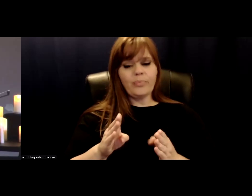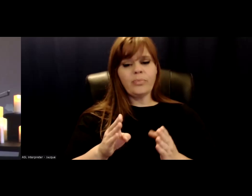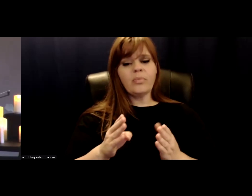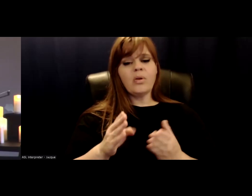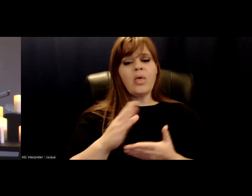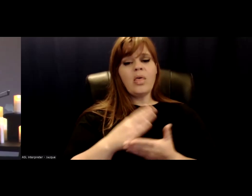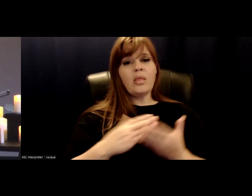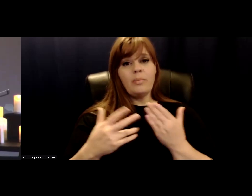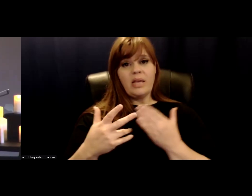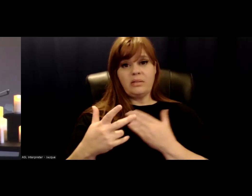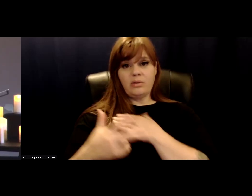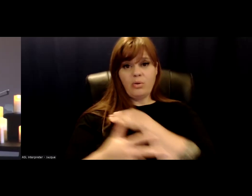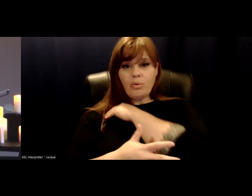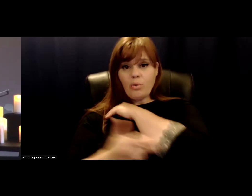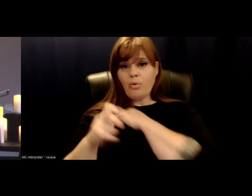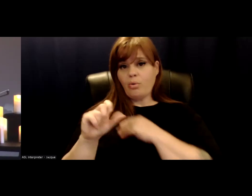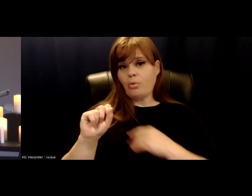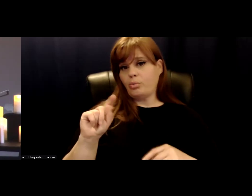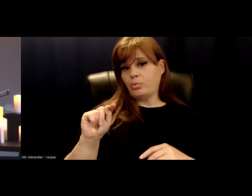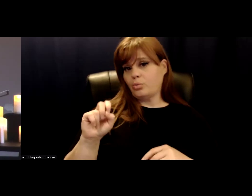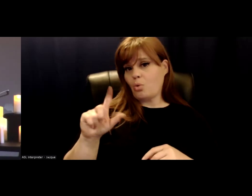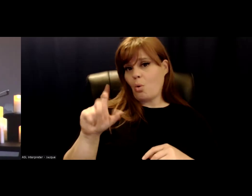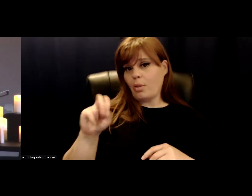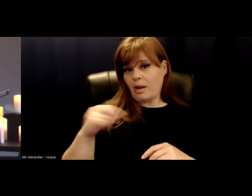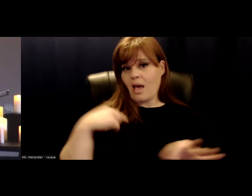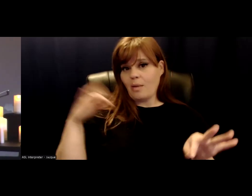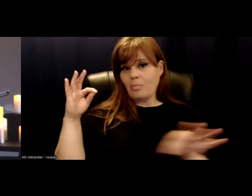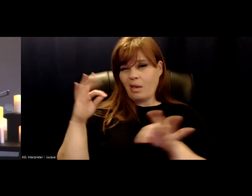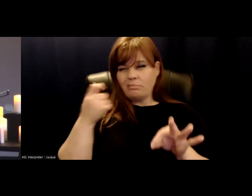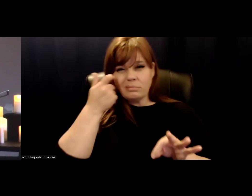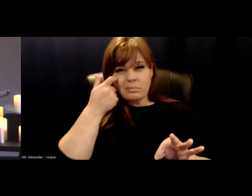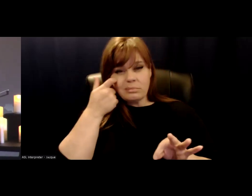Alison Loggins Hull, is actually an example of